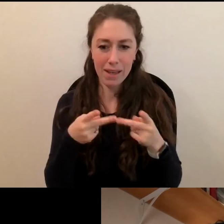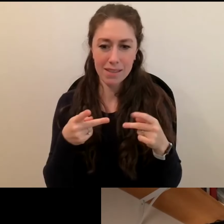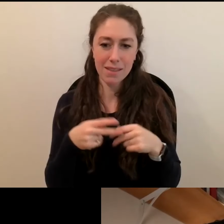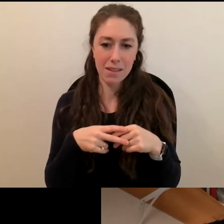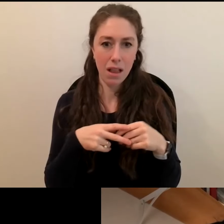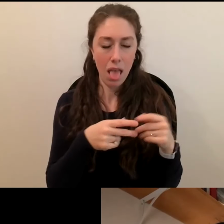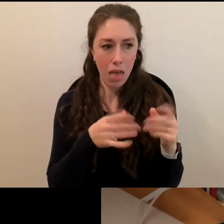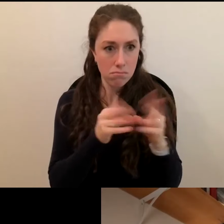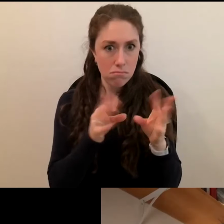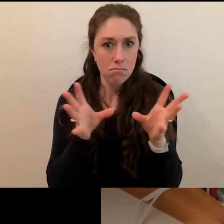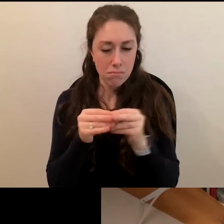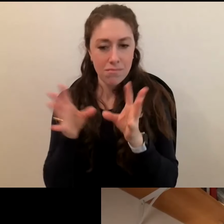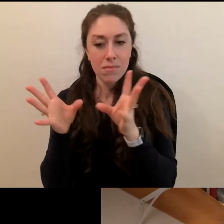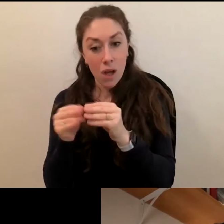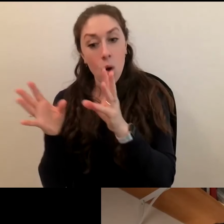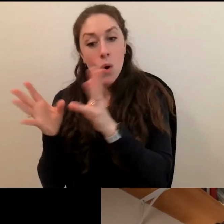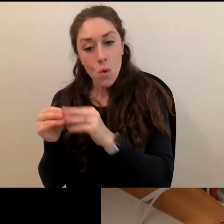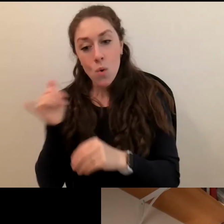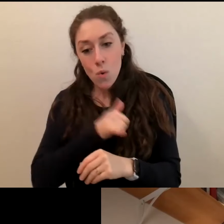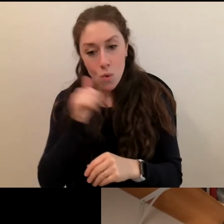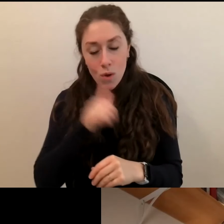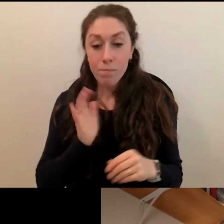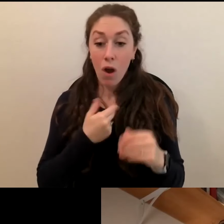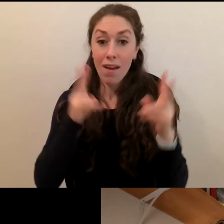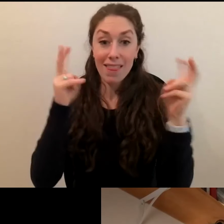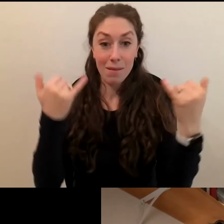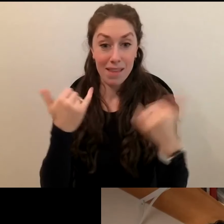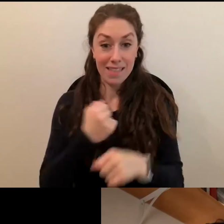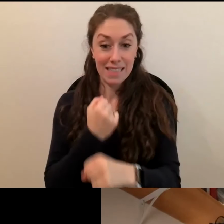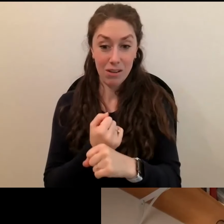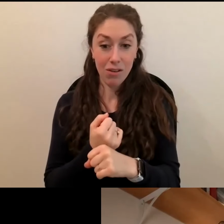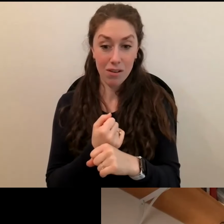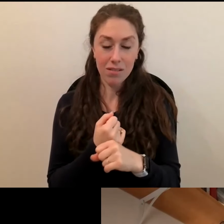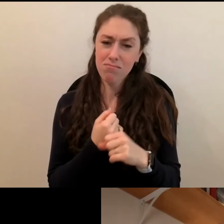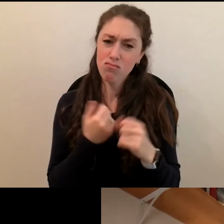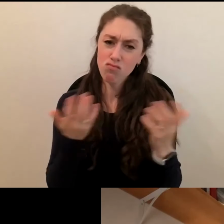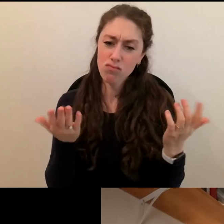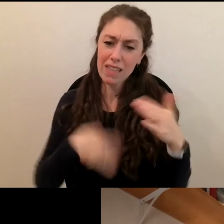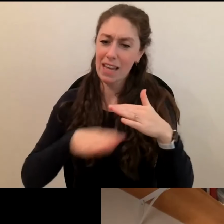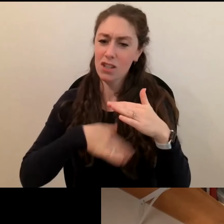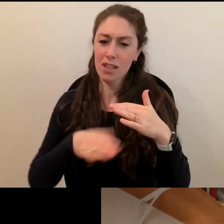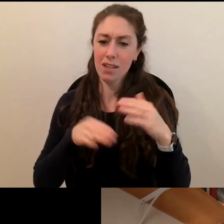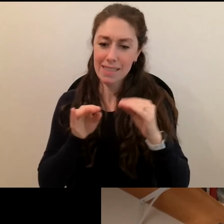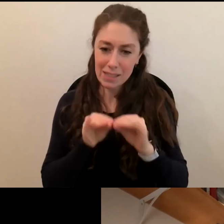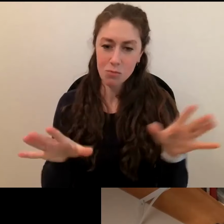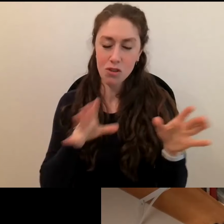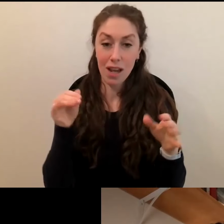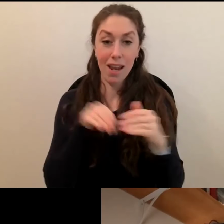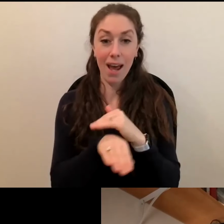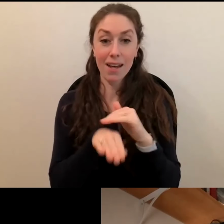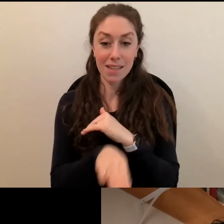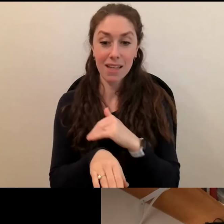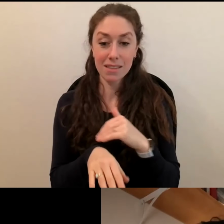meeting to meeting, so on and so forth. Our themes this year are essentially distribution and access.